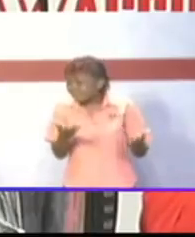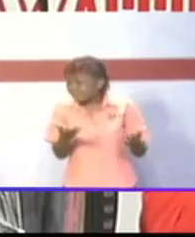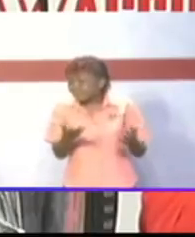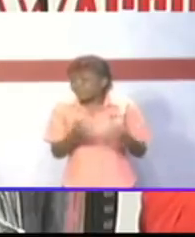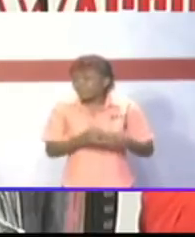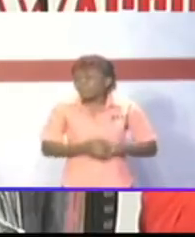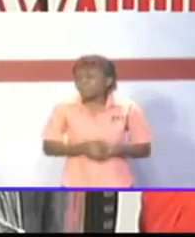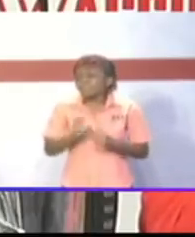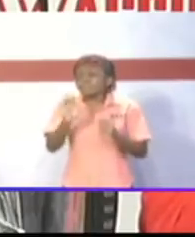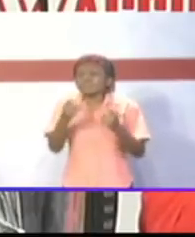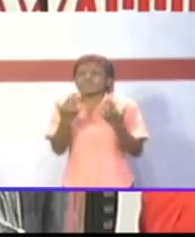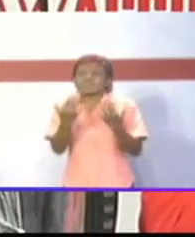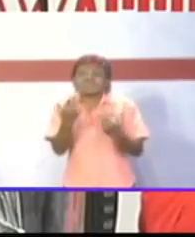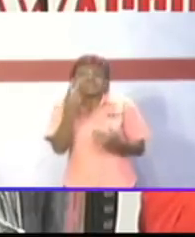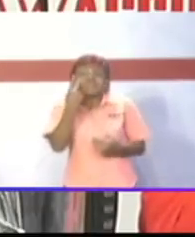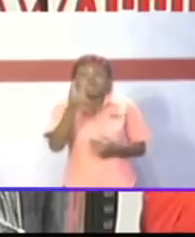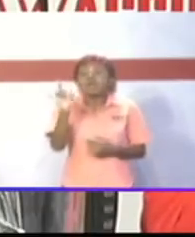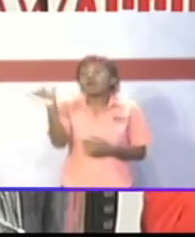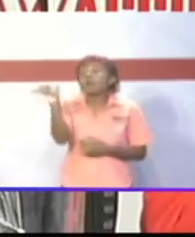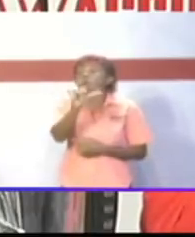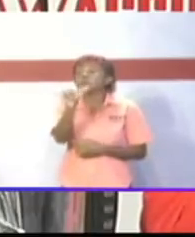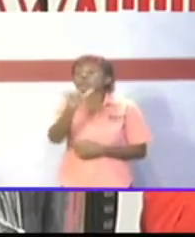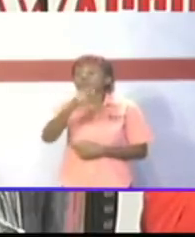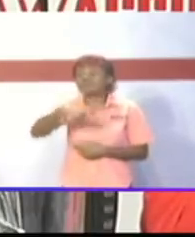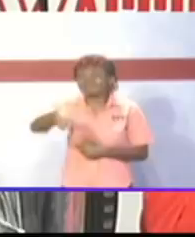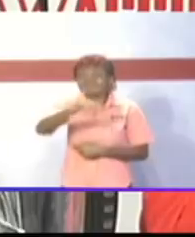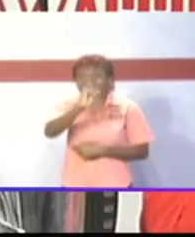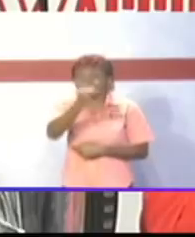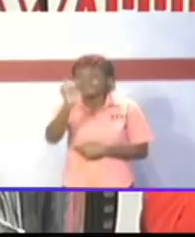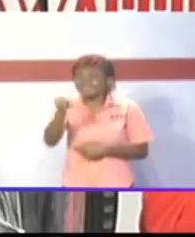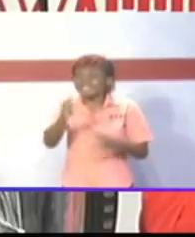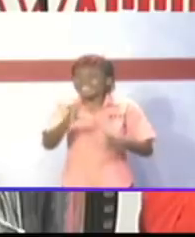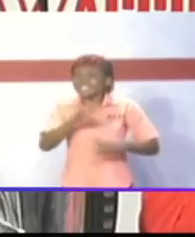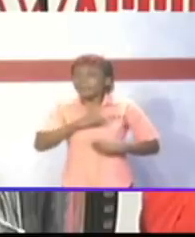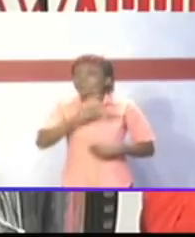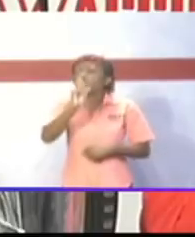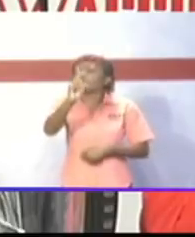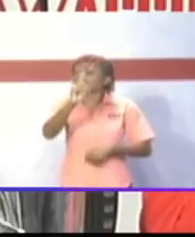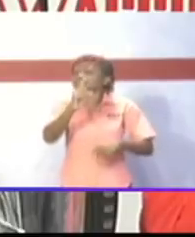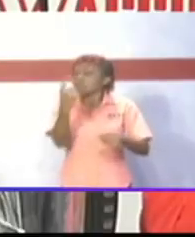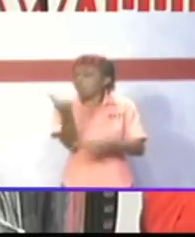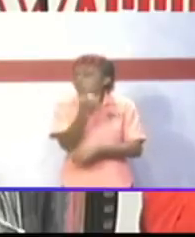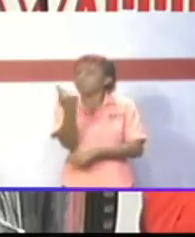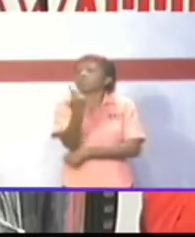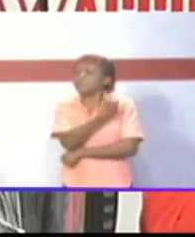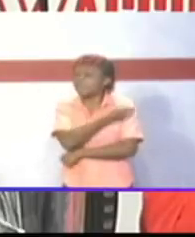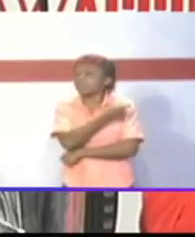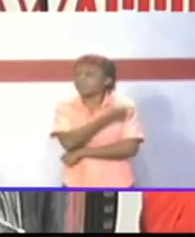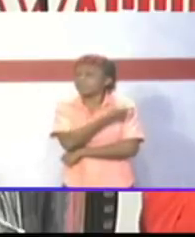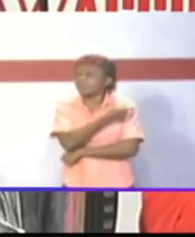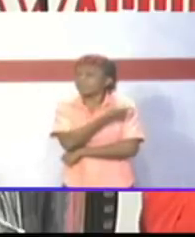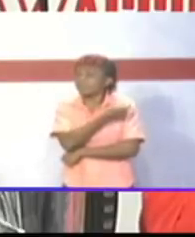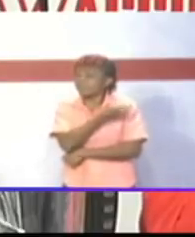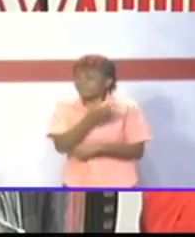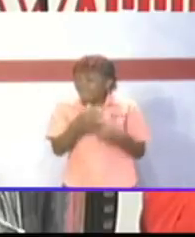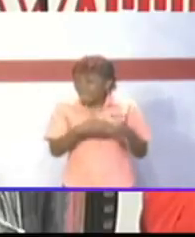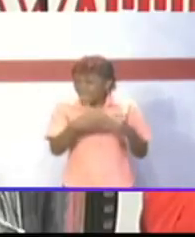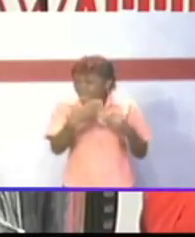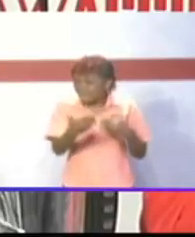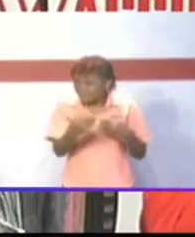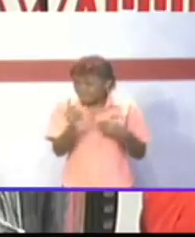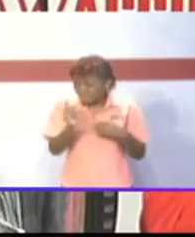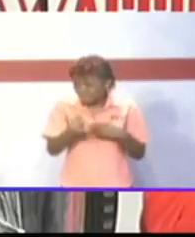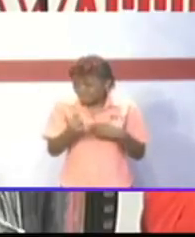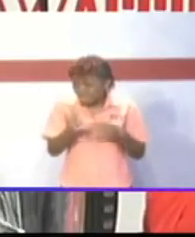a 1-dose regime, you can go into your safe zone. It is also considered to be fully vaccinated for